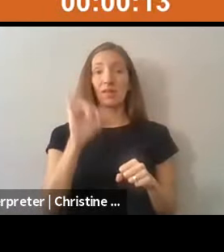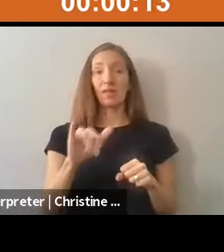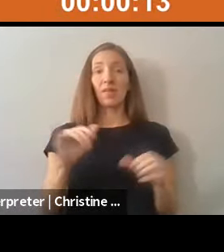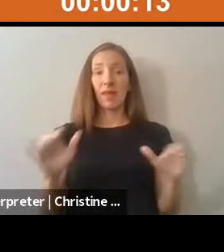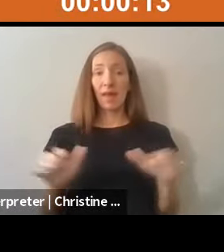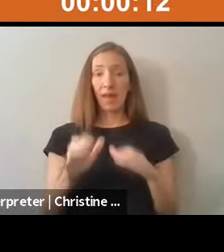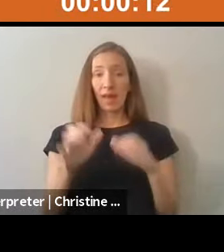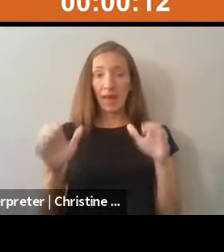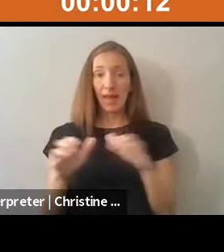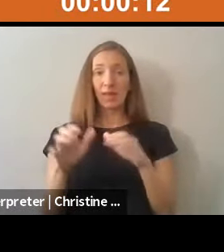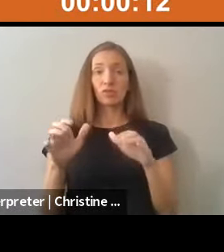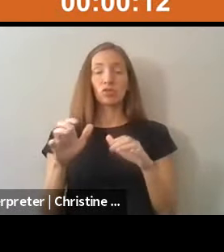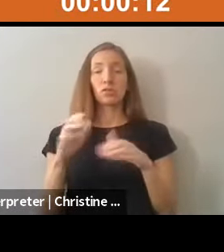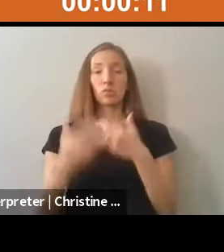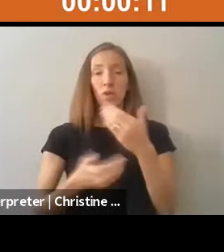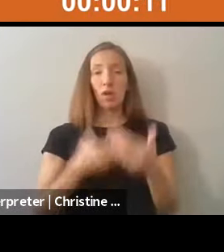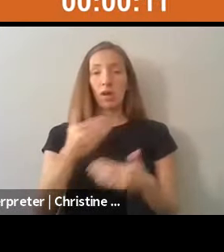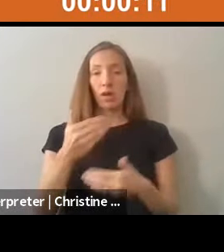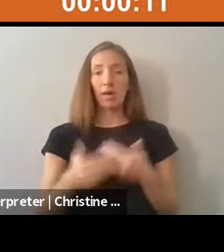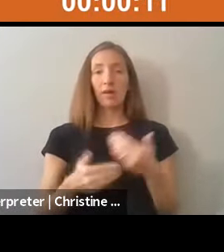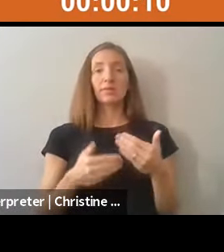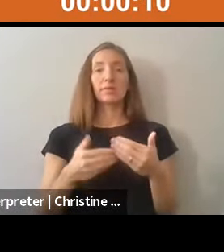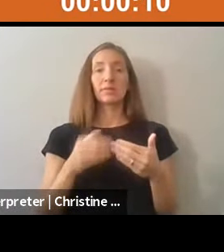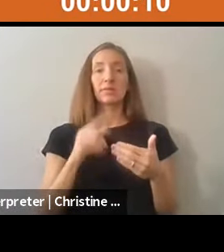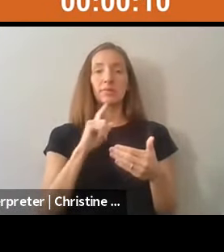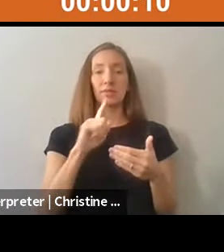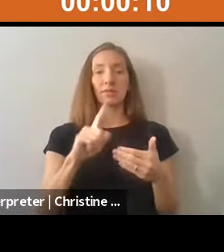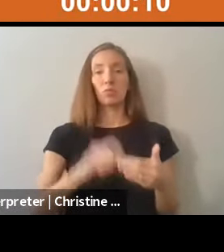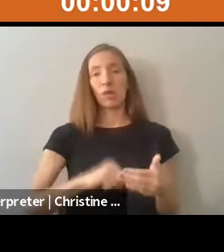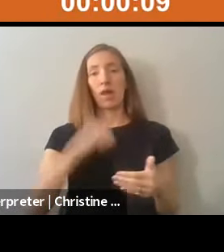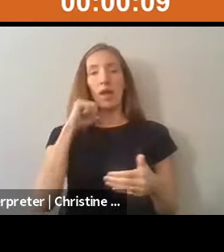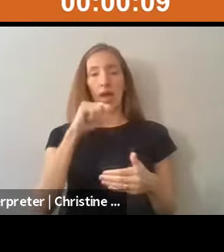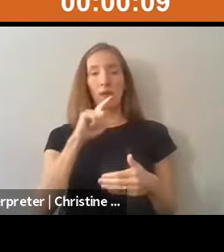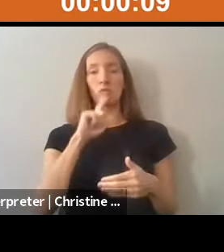process, provides us with these opportunities where we can model